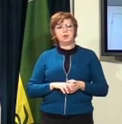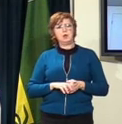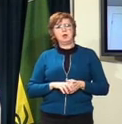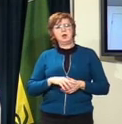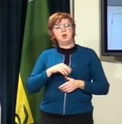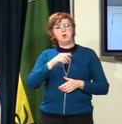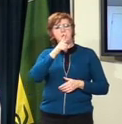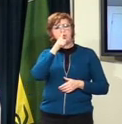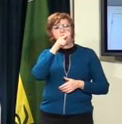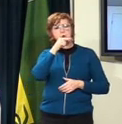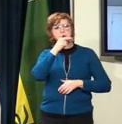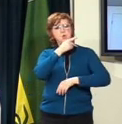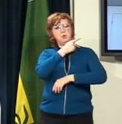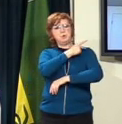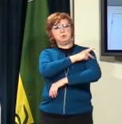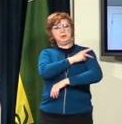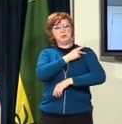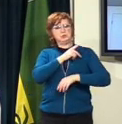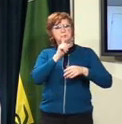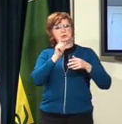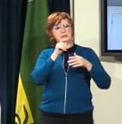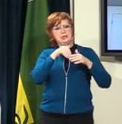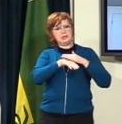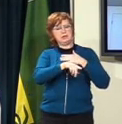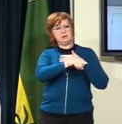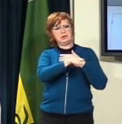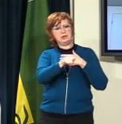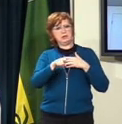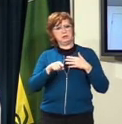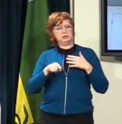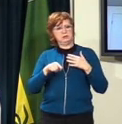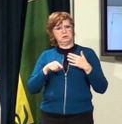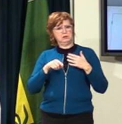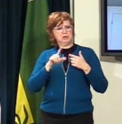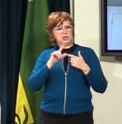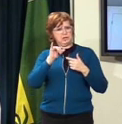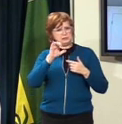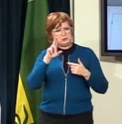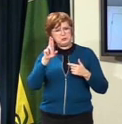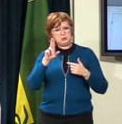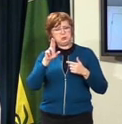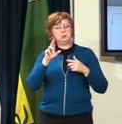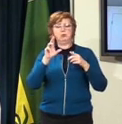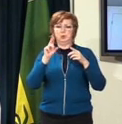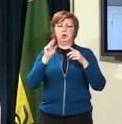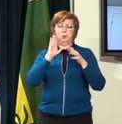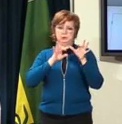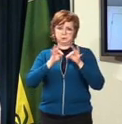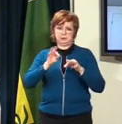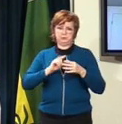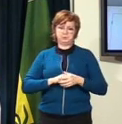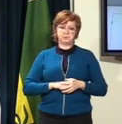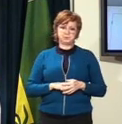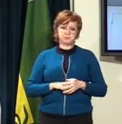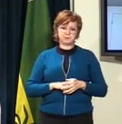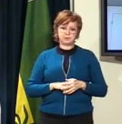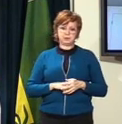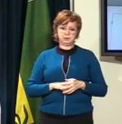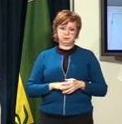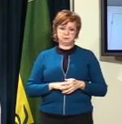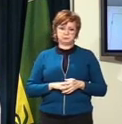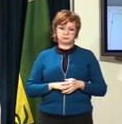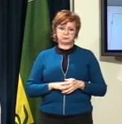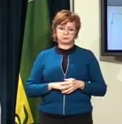be admitted into the field hospital would be individuals who require care,